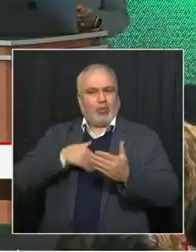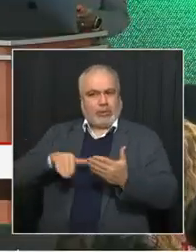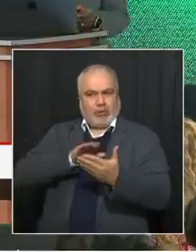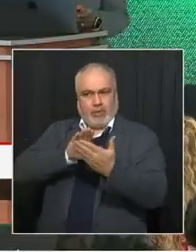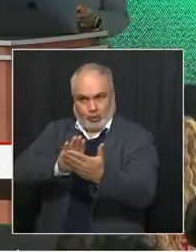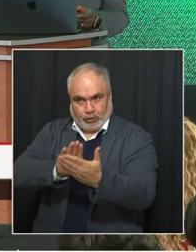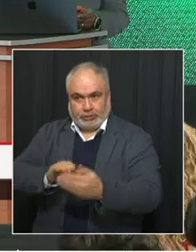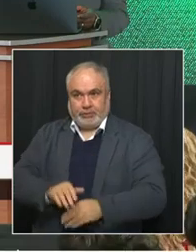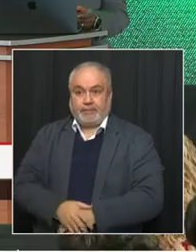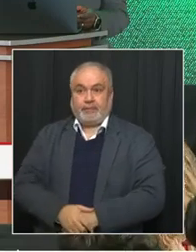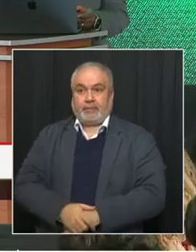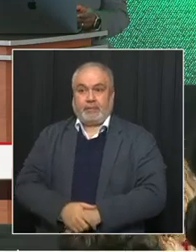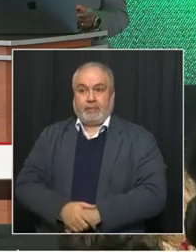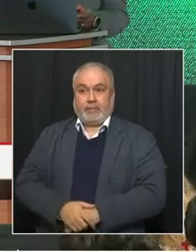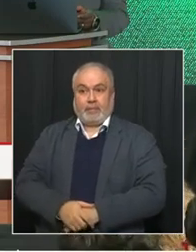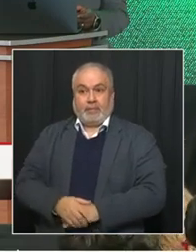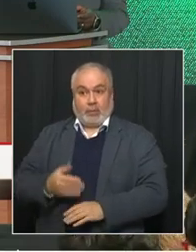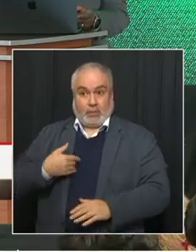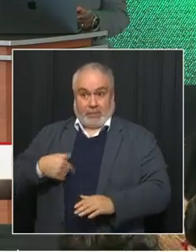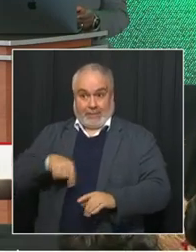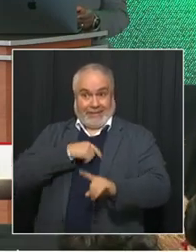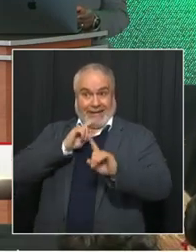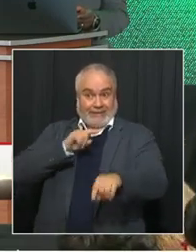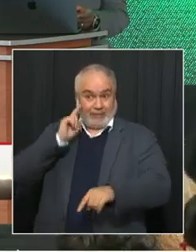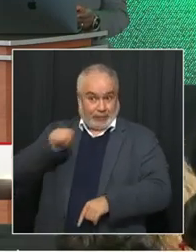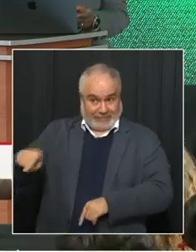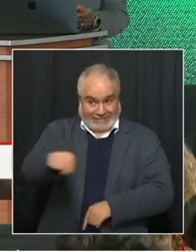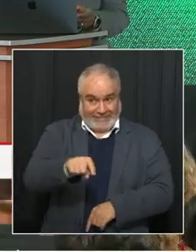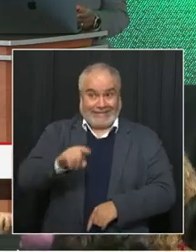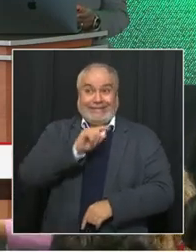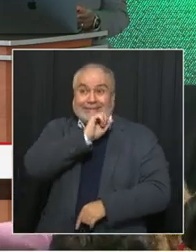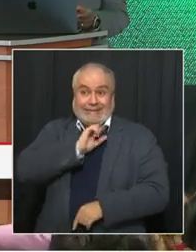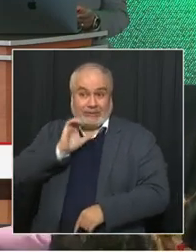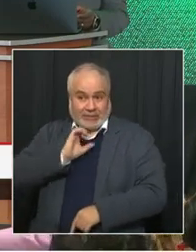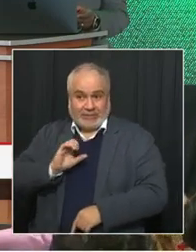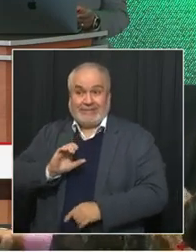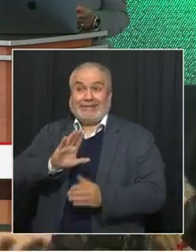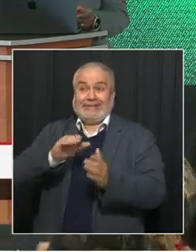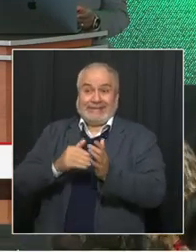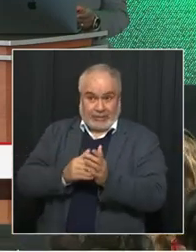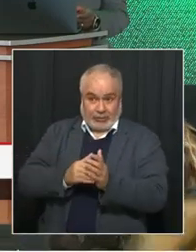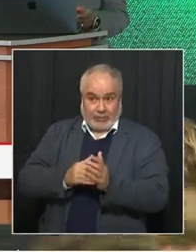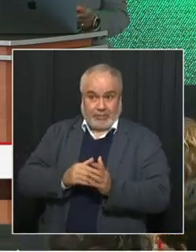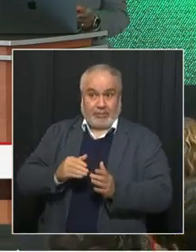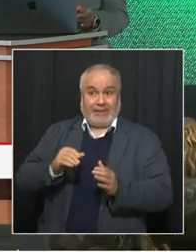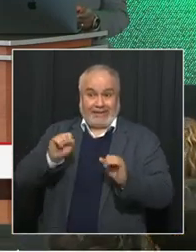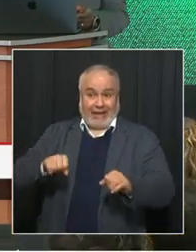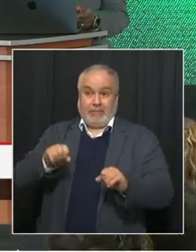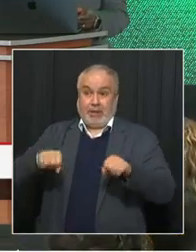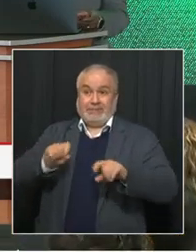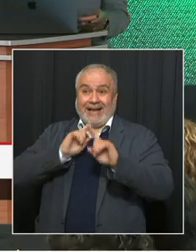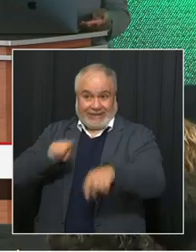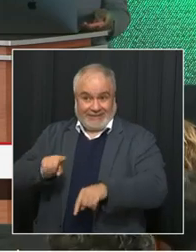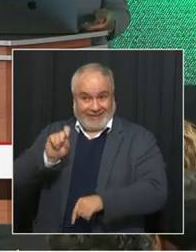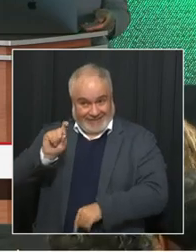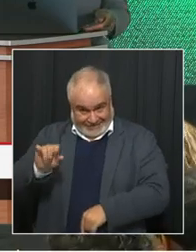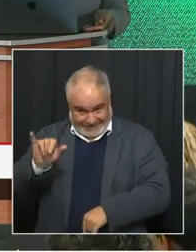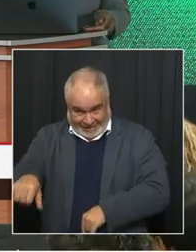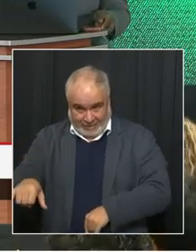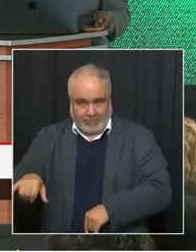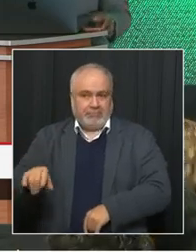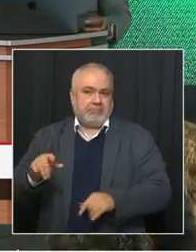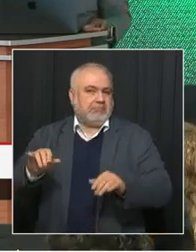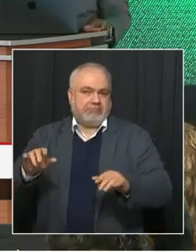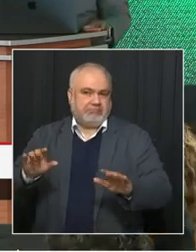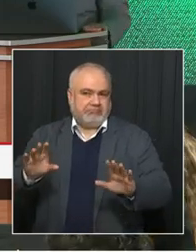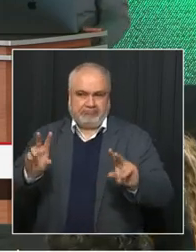I would answer for senior centers, the likely answer to that is no, right, to the last question. But